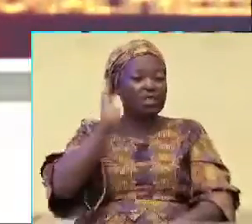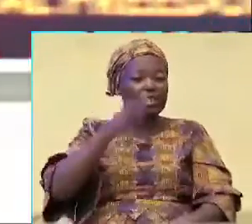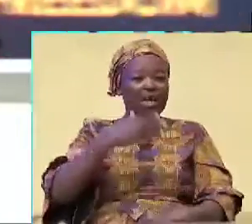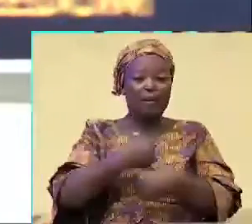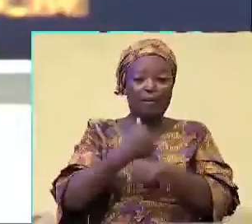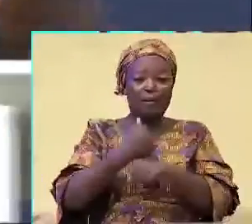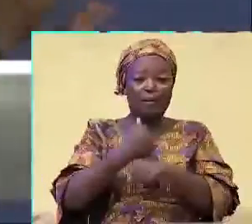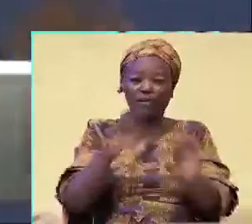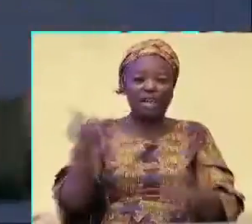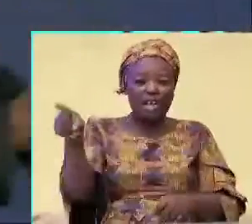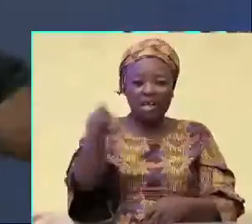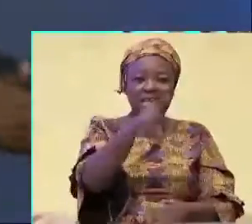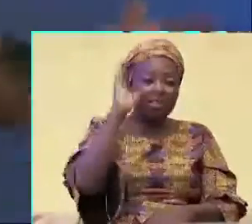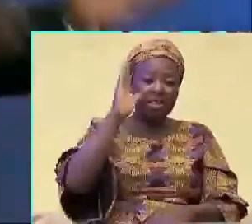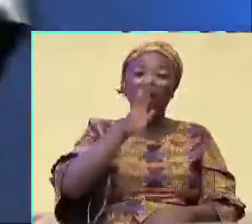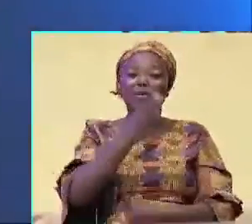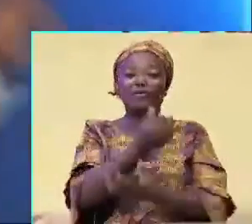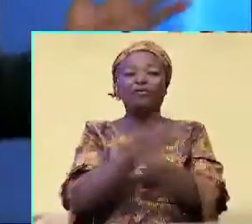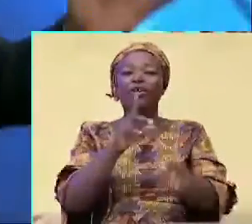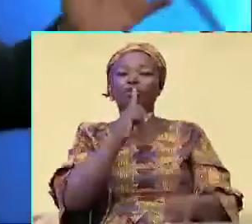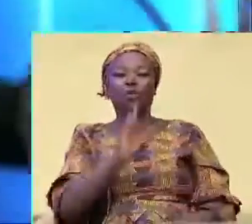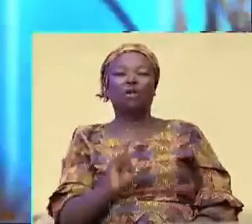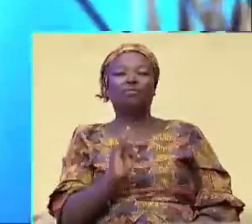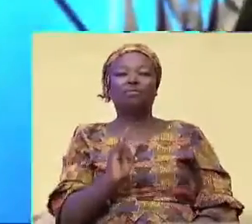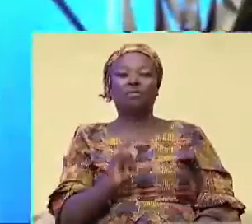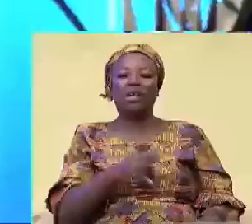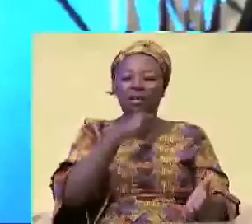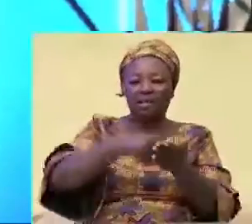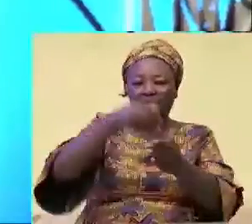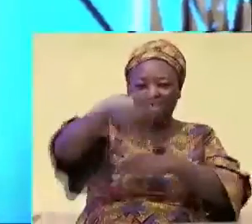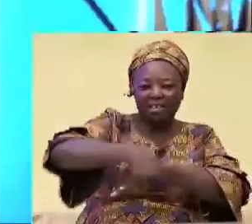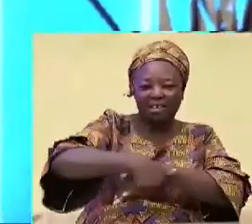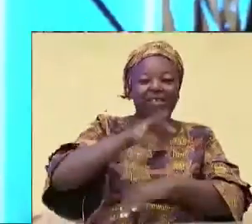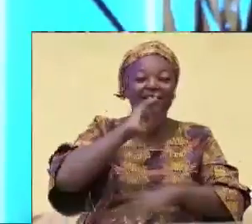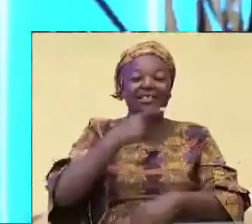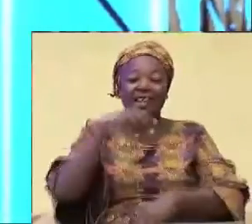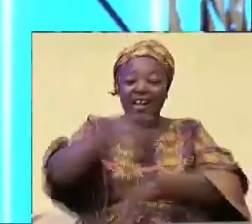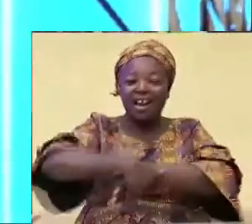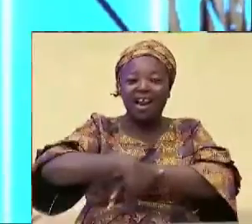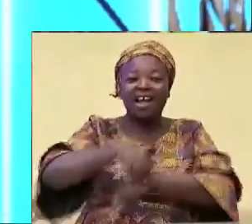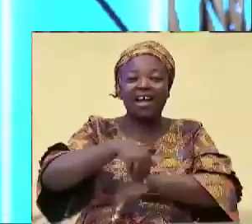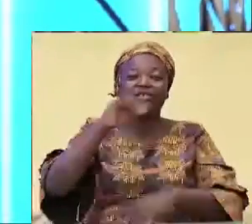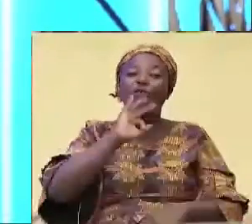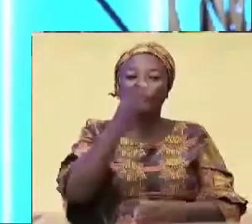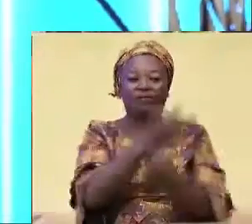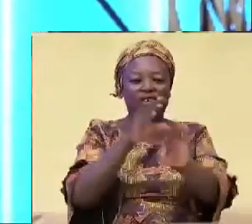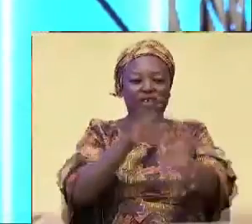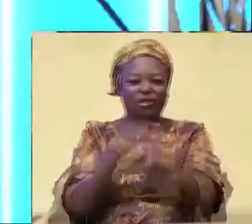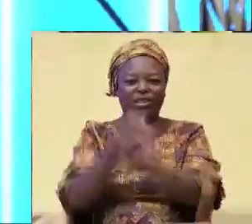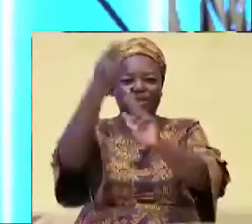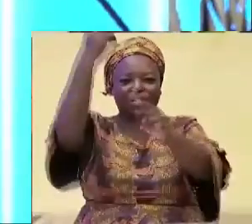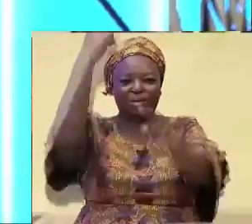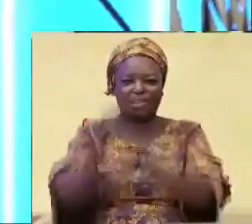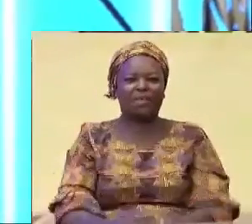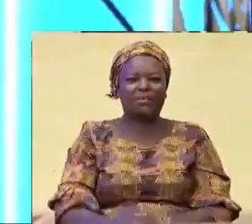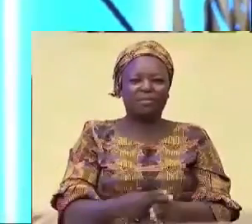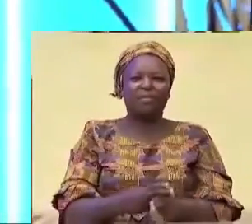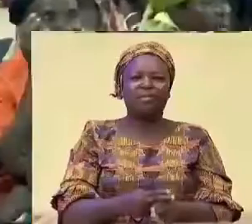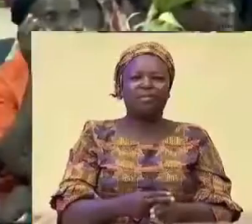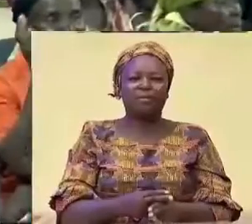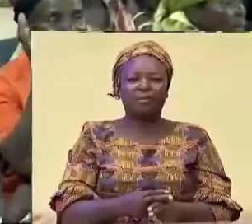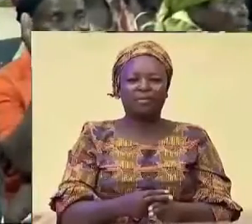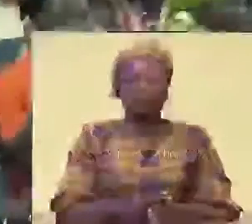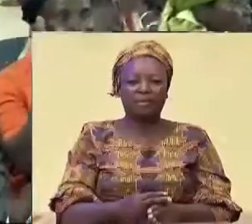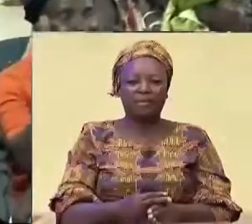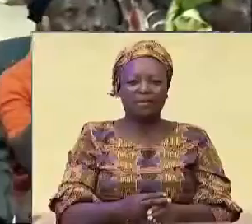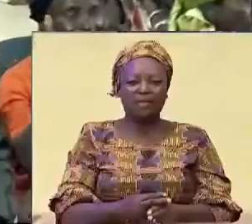Son shall make you free, ye shall be free indeed. Tonight is the night of your